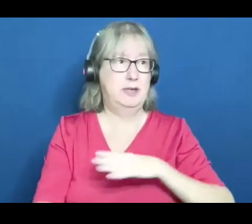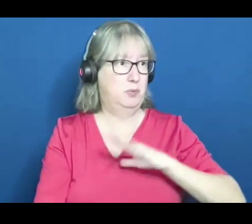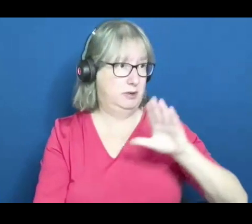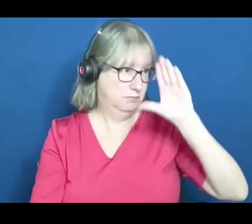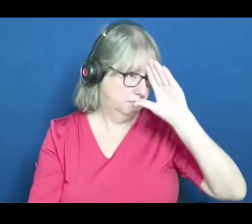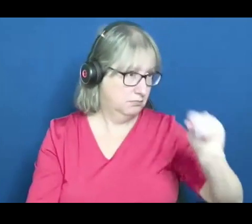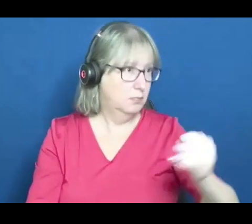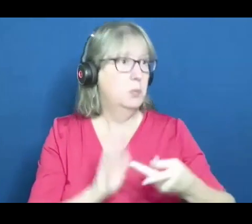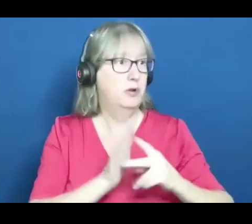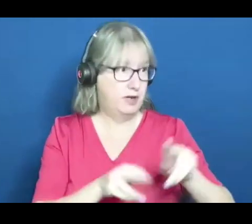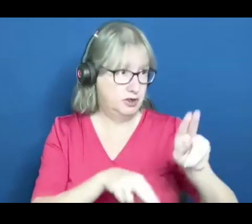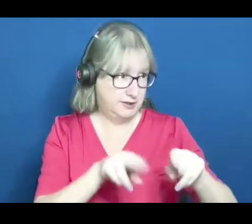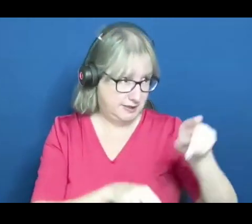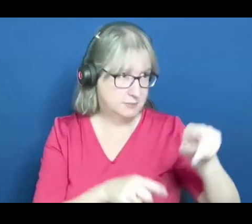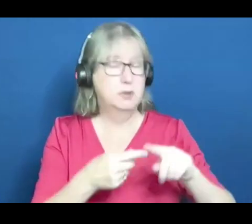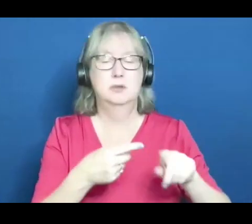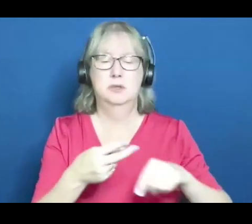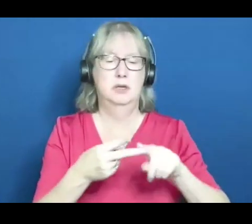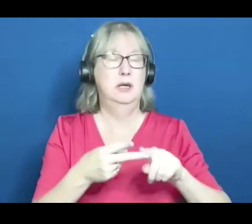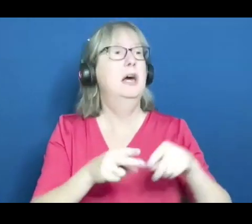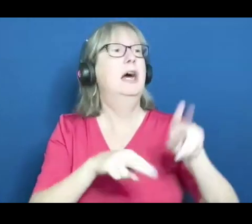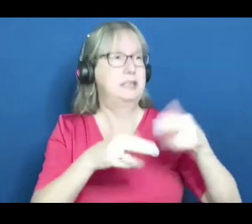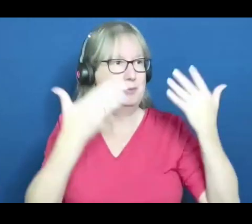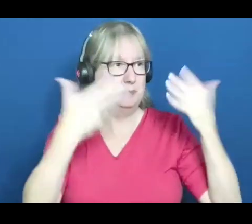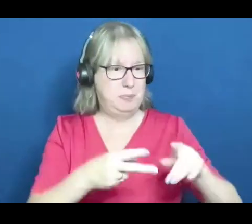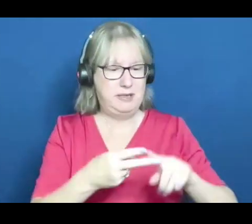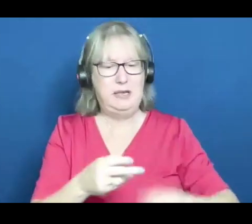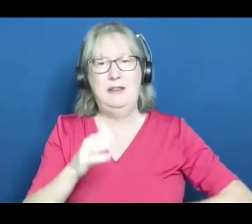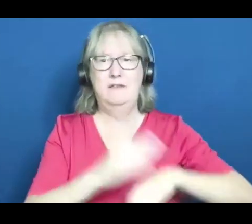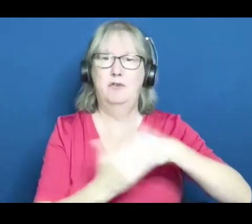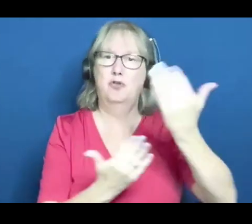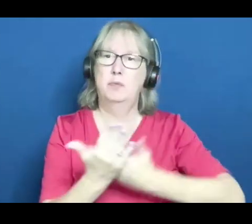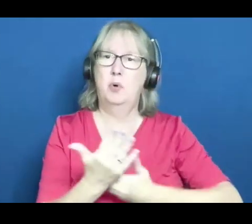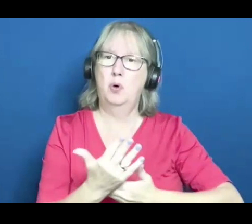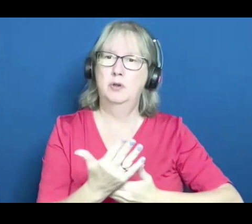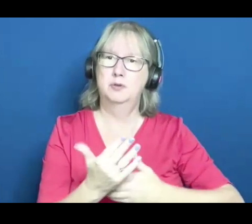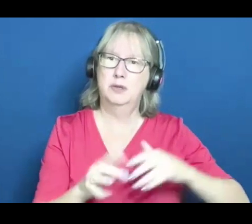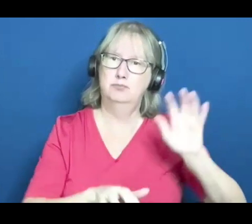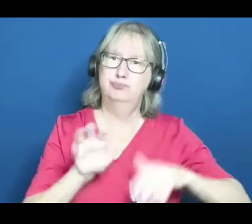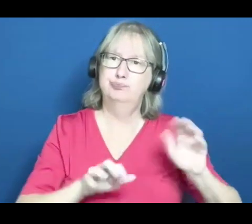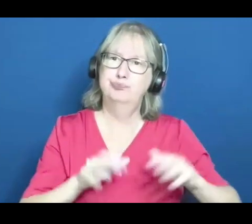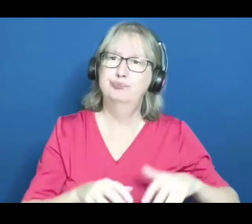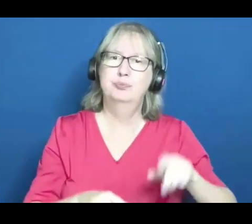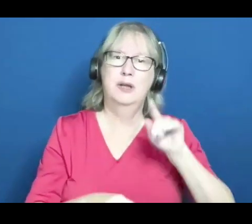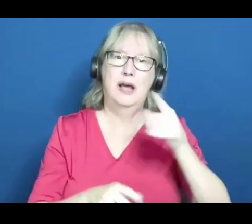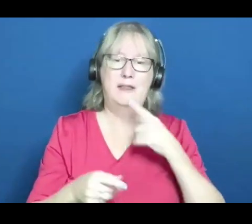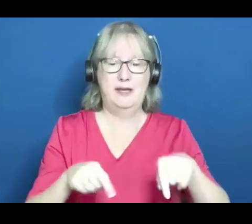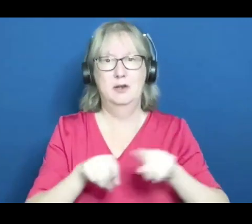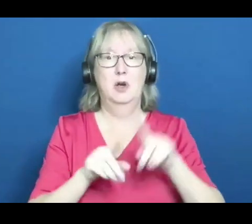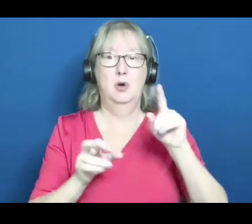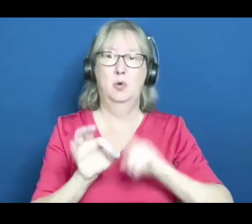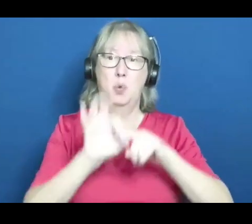arrange the assessment's delivered, and then a full report's drafted up, and then we follow that along with a